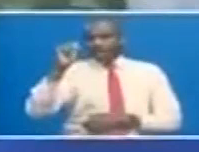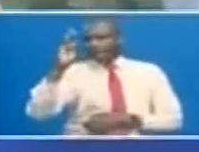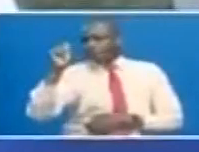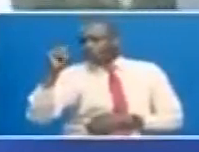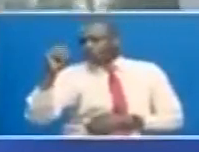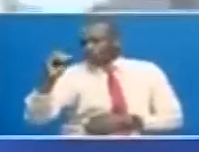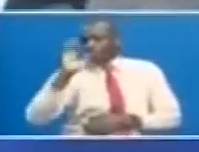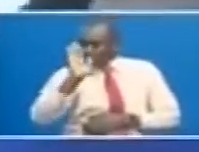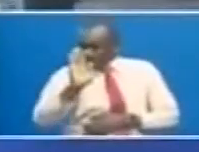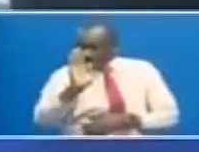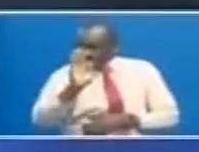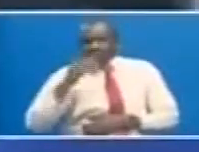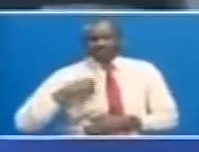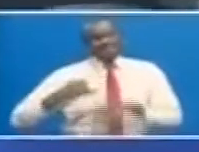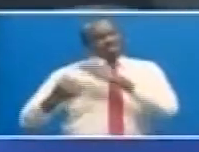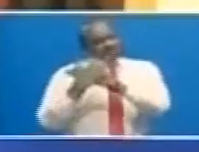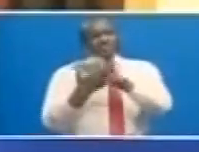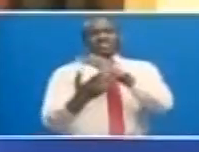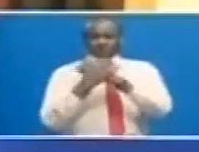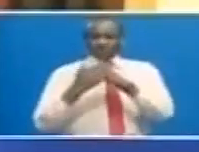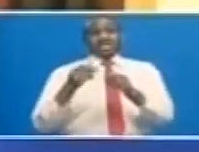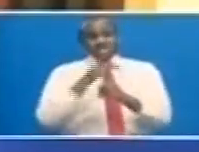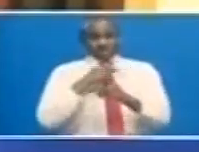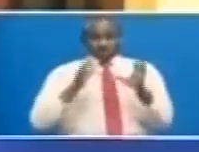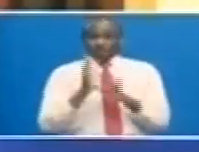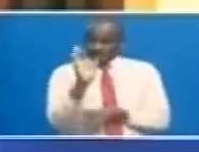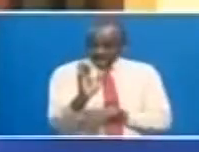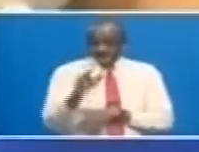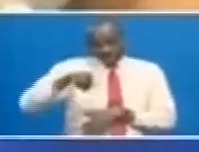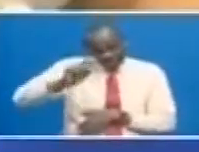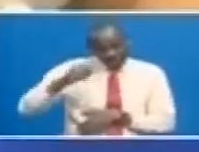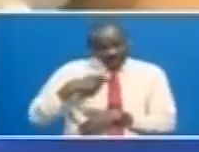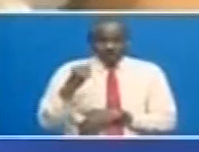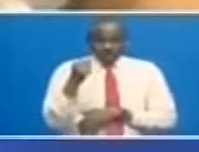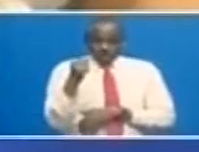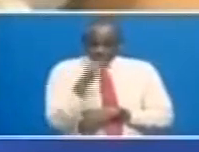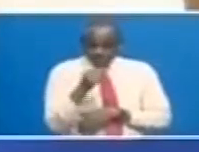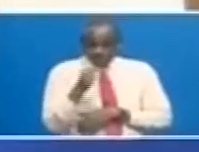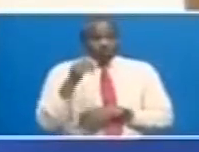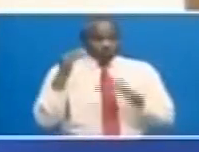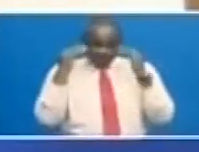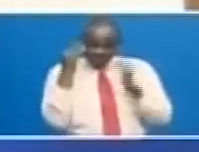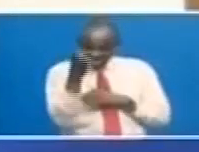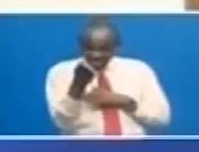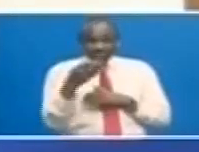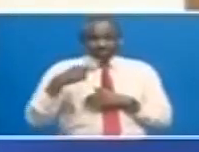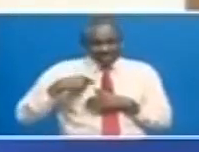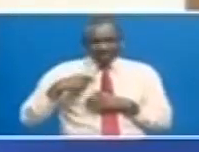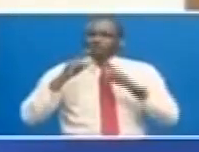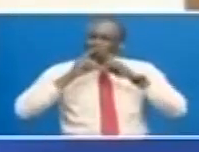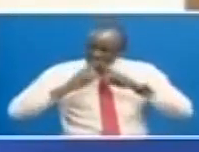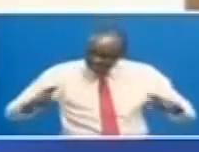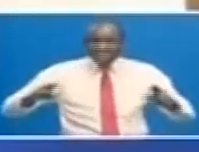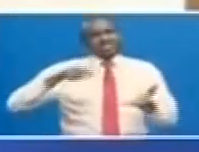king, wielded such great influence over his kingdom. He had his velitoho, his elders at the court, and he was the epitome of peace